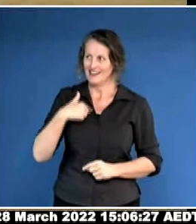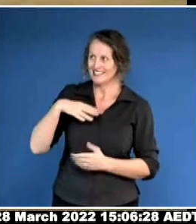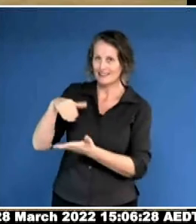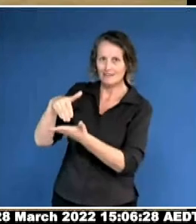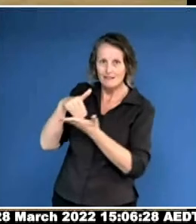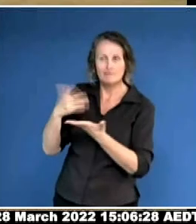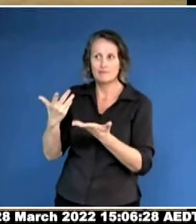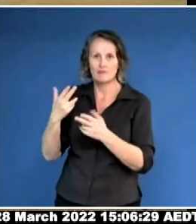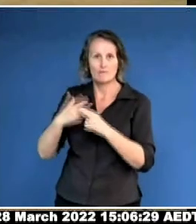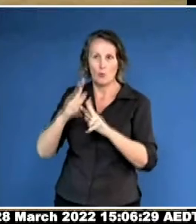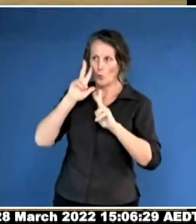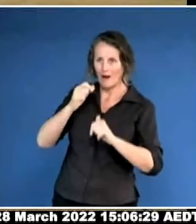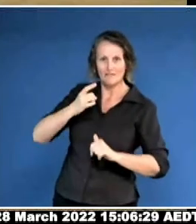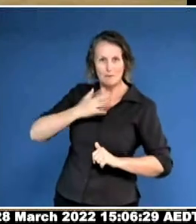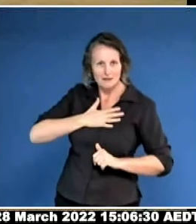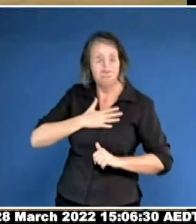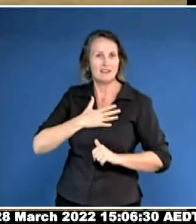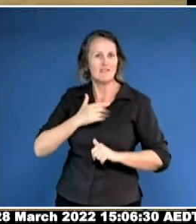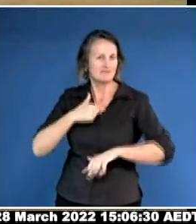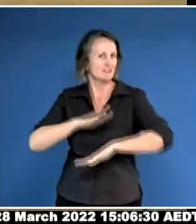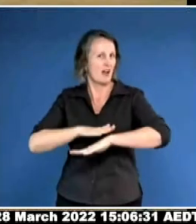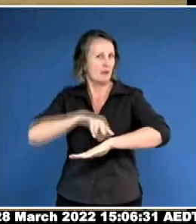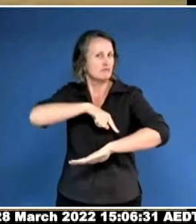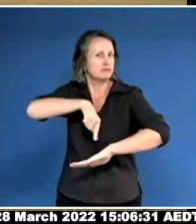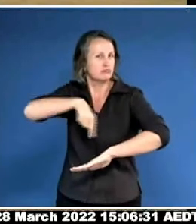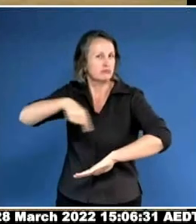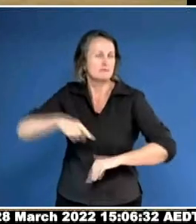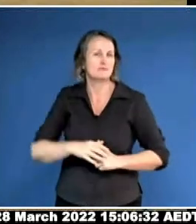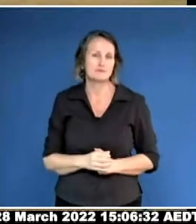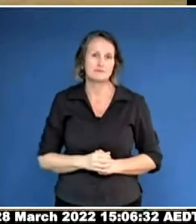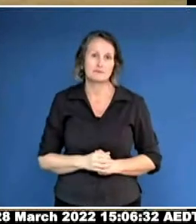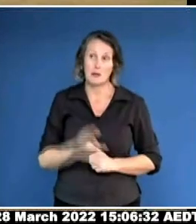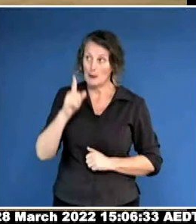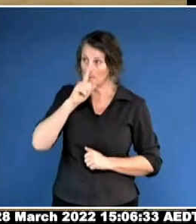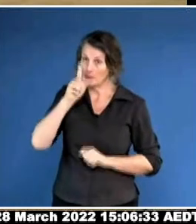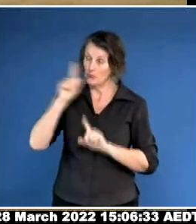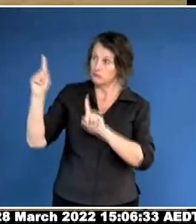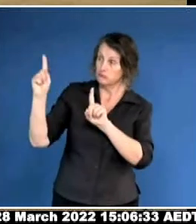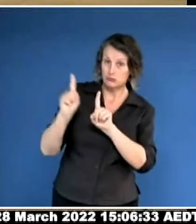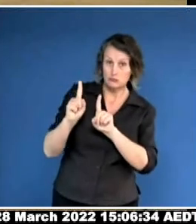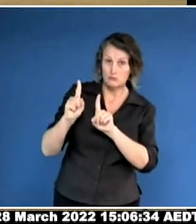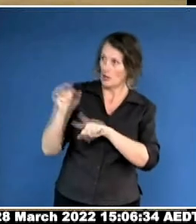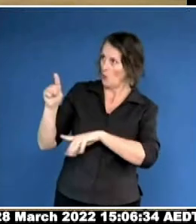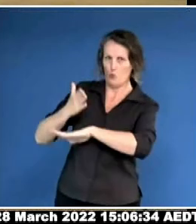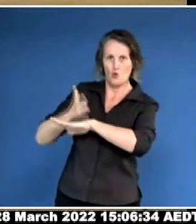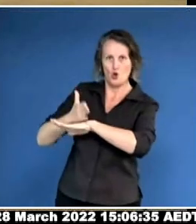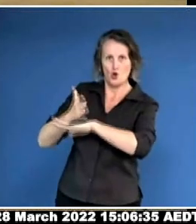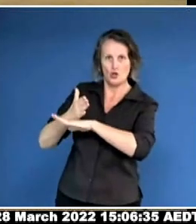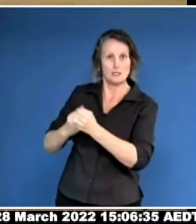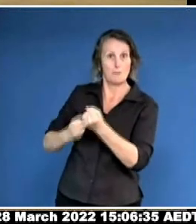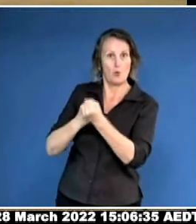of time. Having people around me in my personal private space who are working in a formal